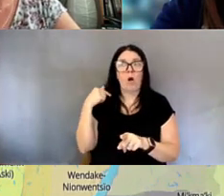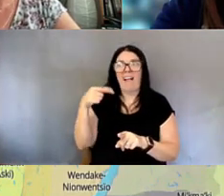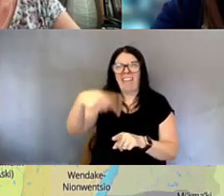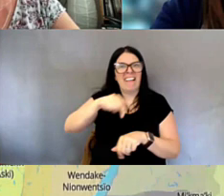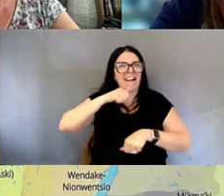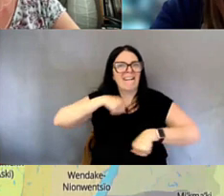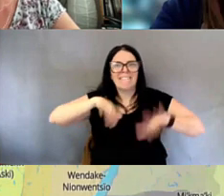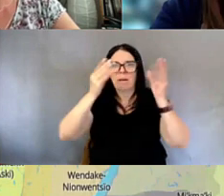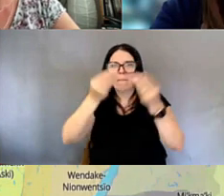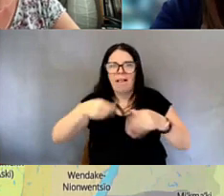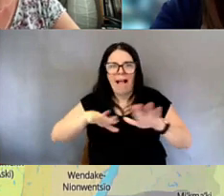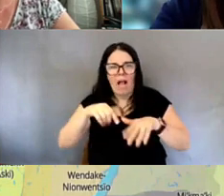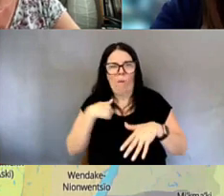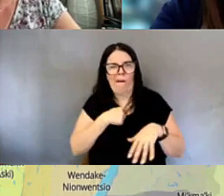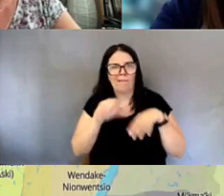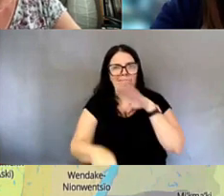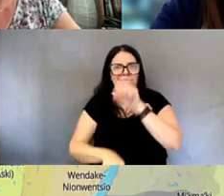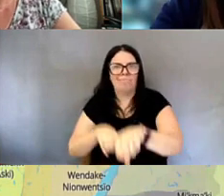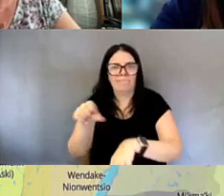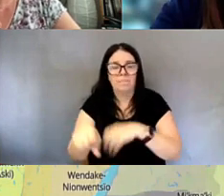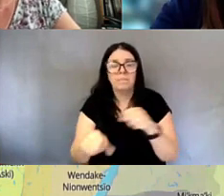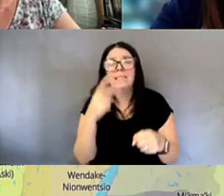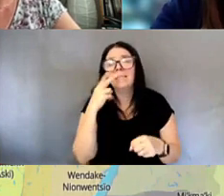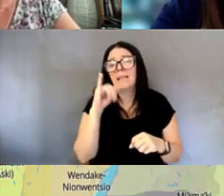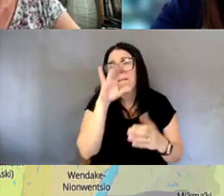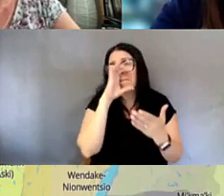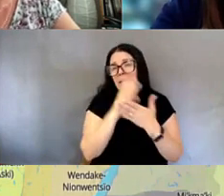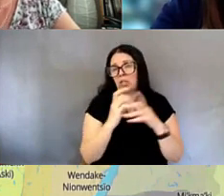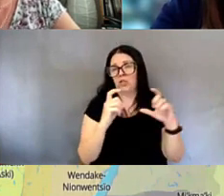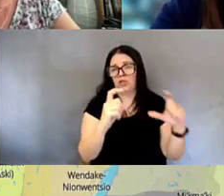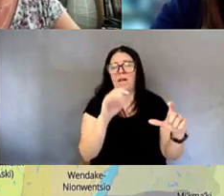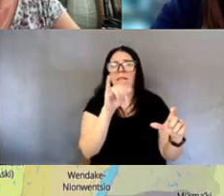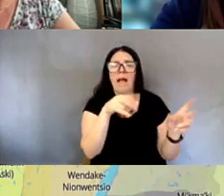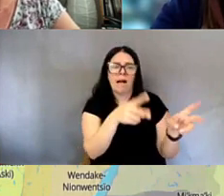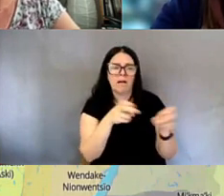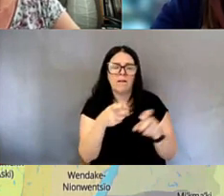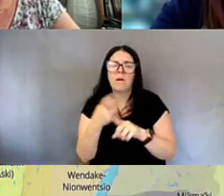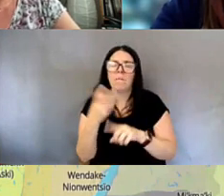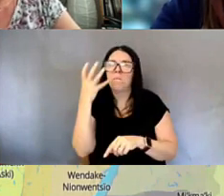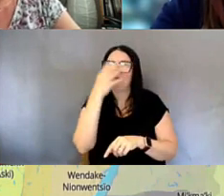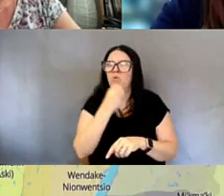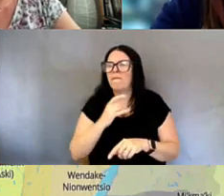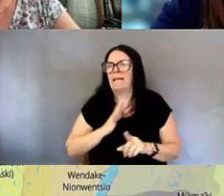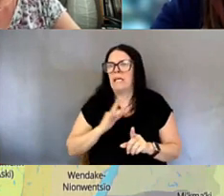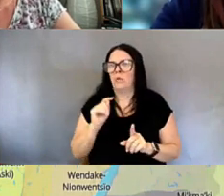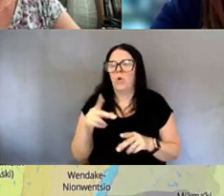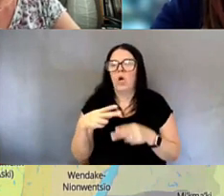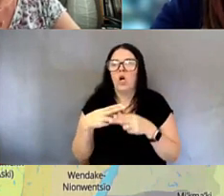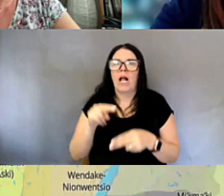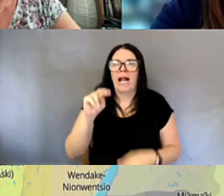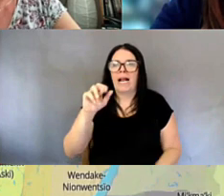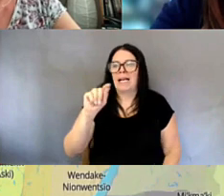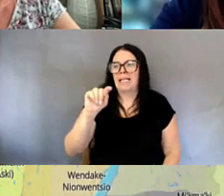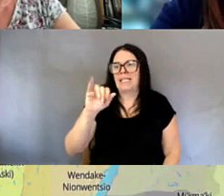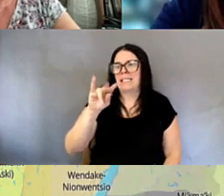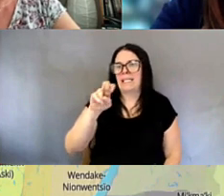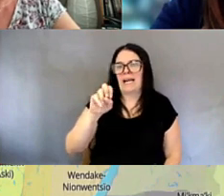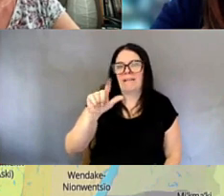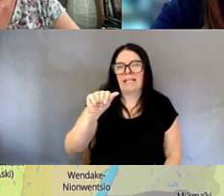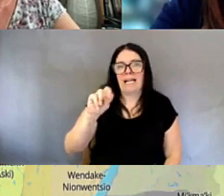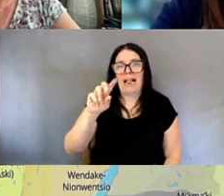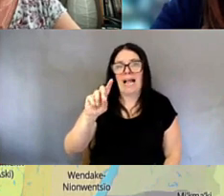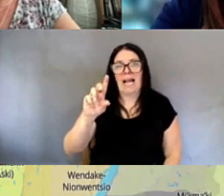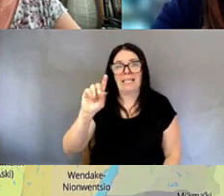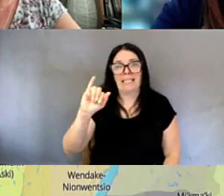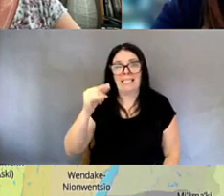you see, the picture you see on the screen, it is a screenshot from a beautiful tool called Native Land Digital that allows you